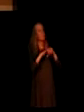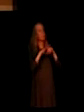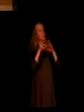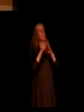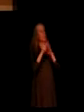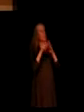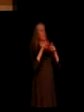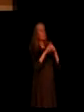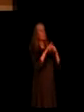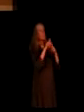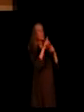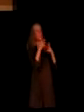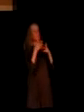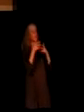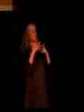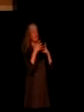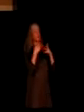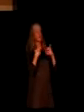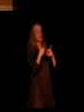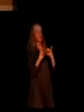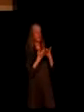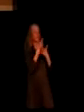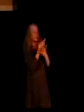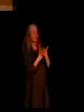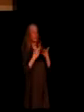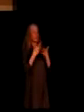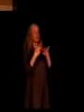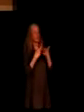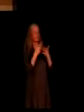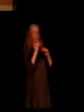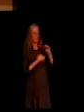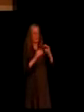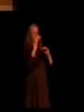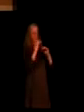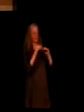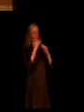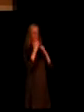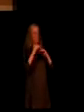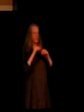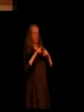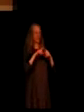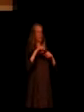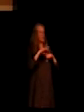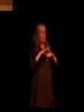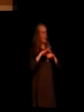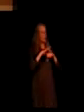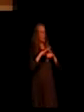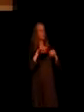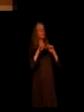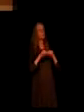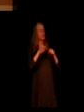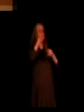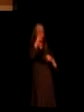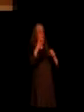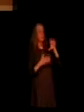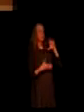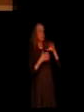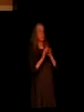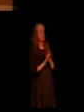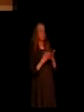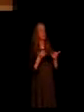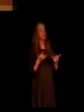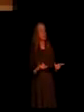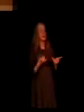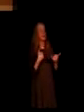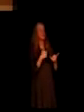basically arguing, if we go over a bunch of these limits, this Earth system could actually crack up. And we better